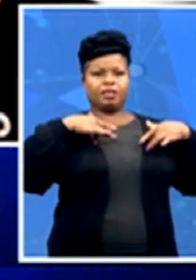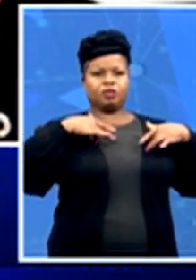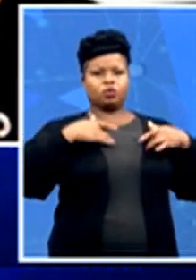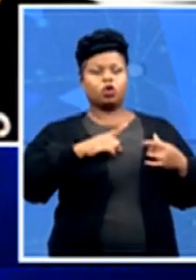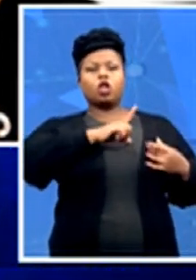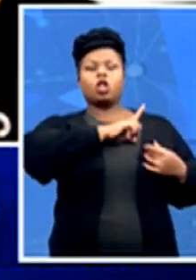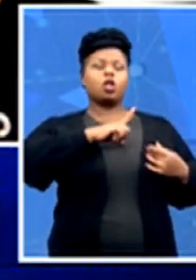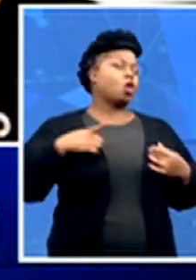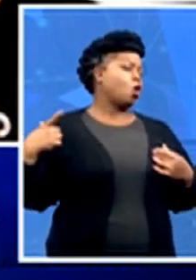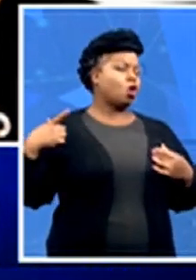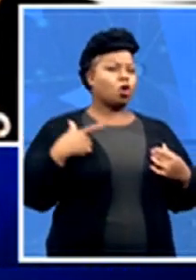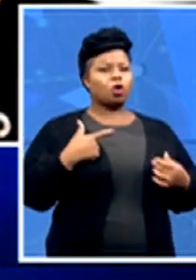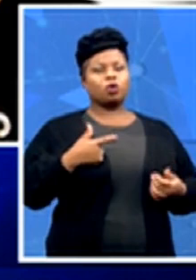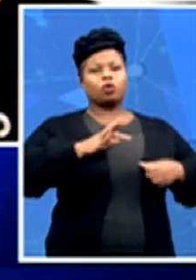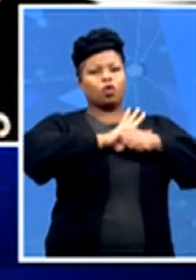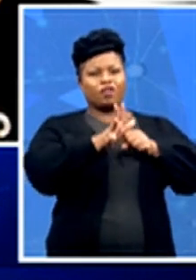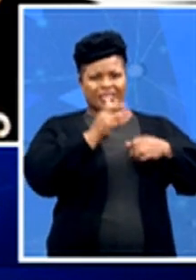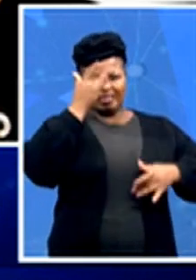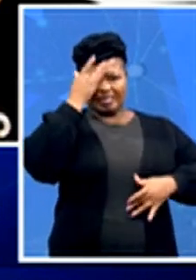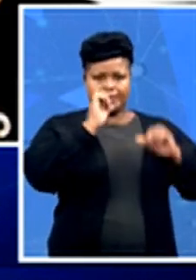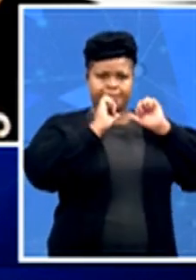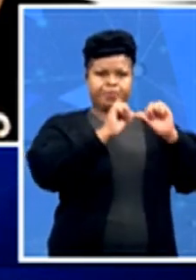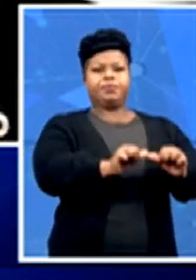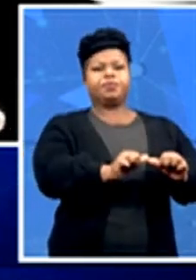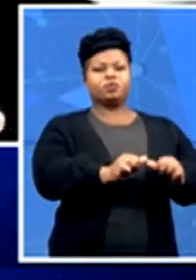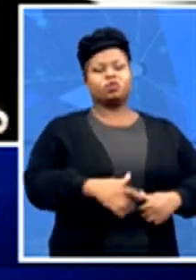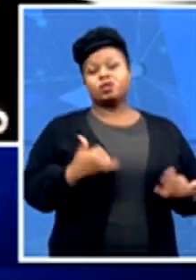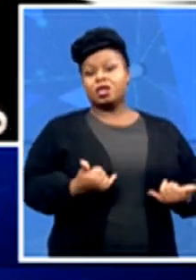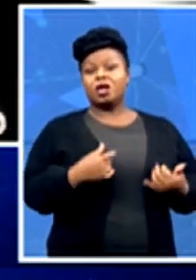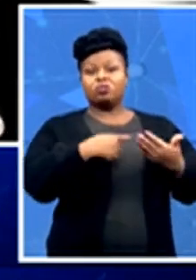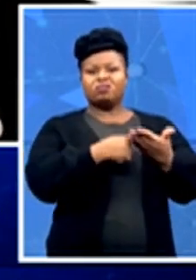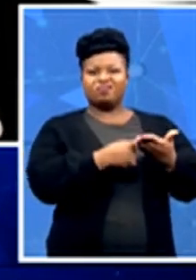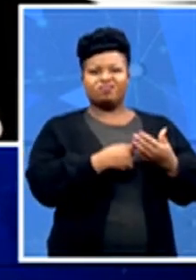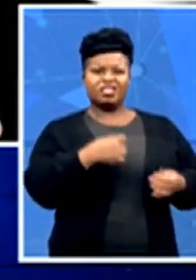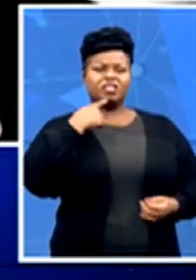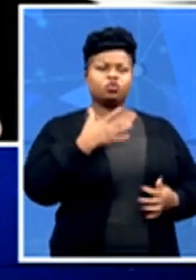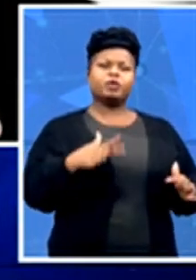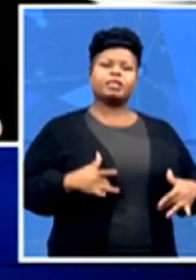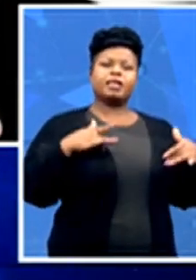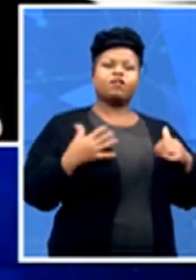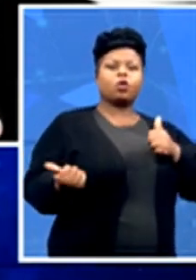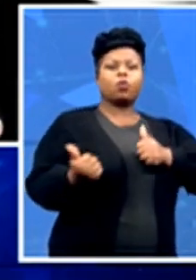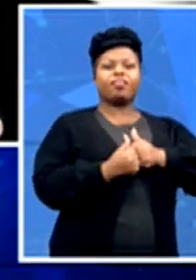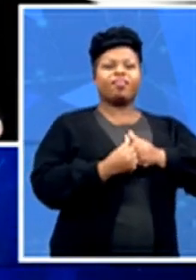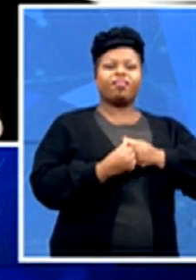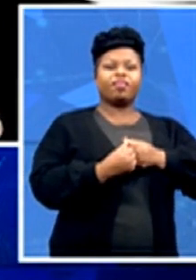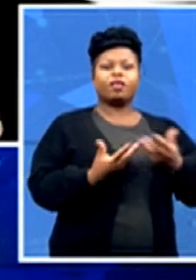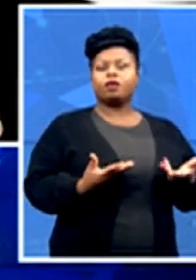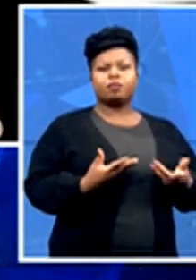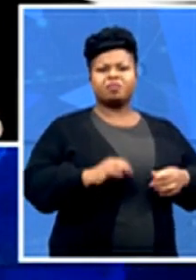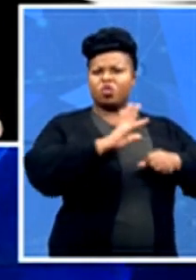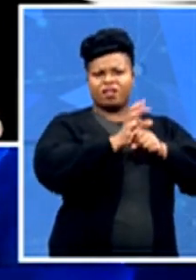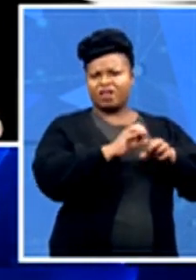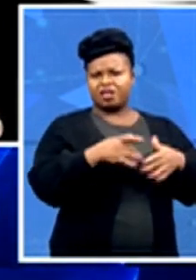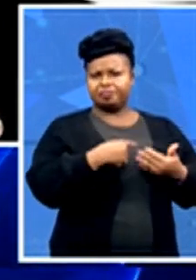And conversations now being held about coexisting with COVID. What conversations are being held here in terms of